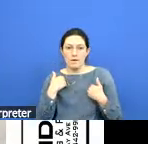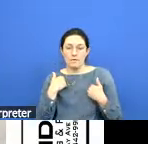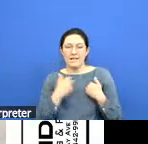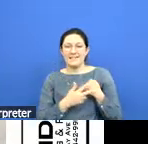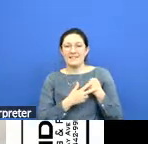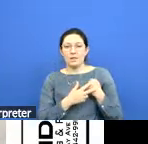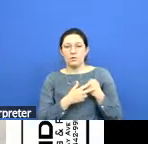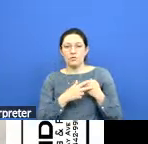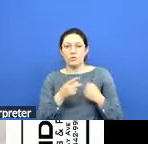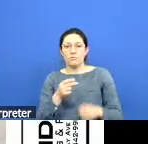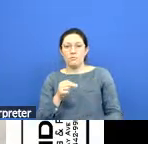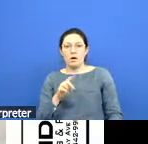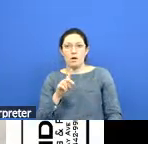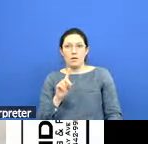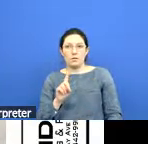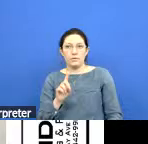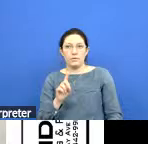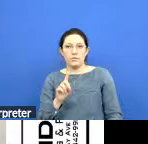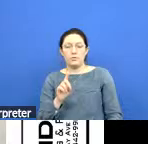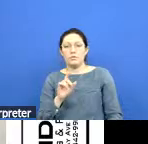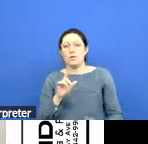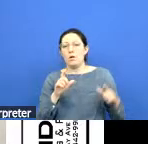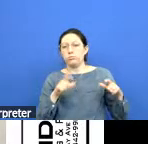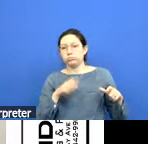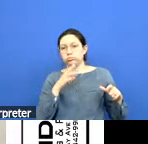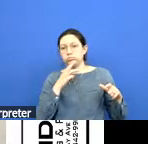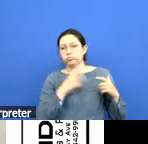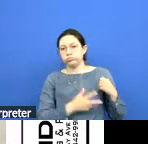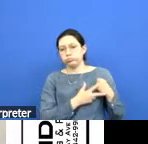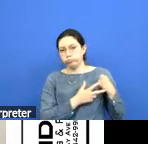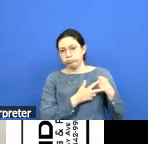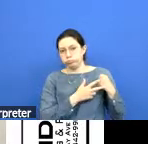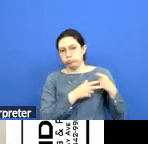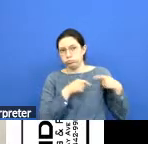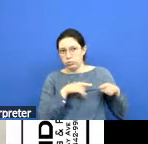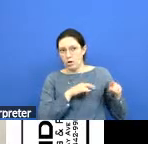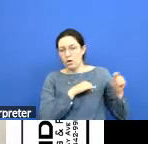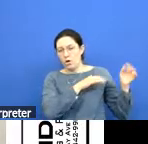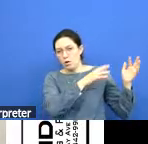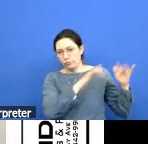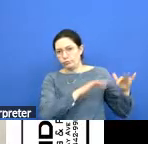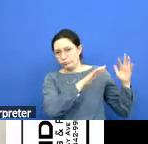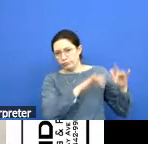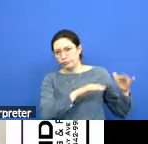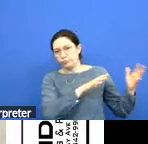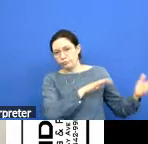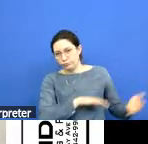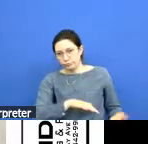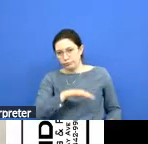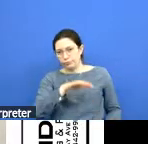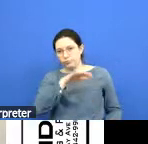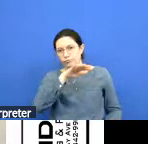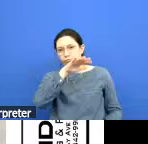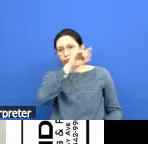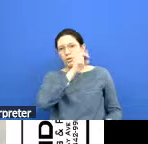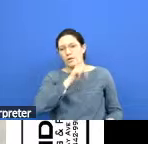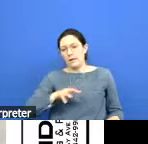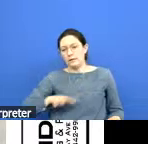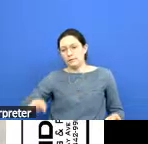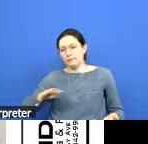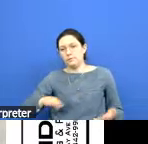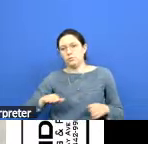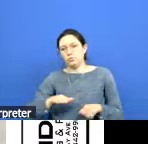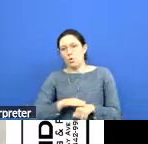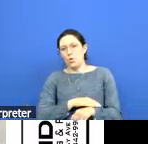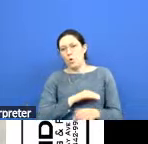detention pond that captures that water as it's coming down, but lets it go down the pipe